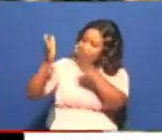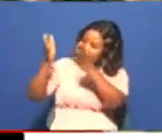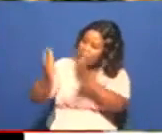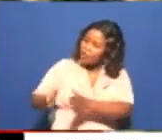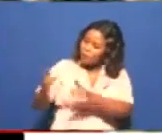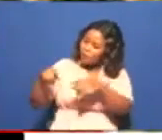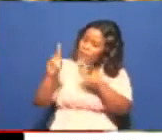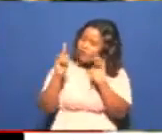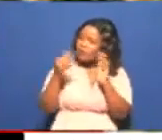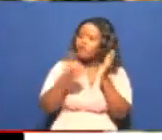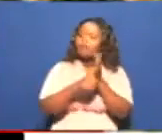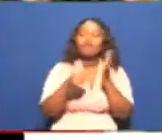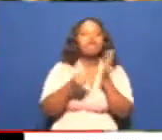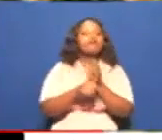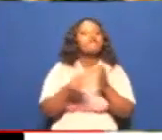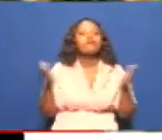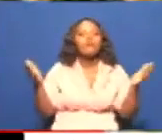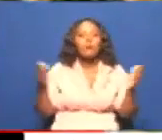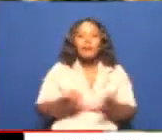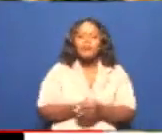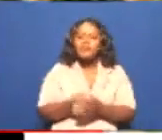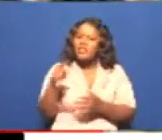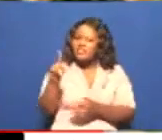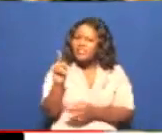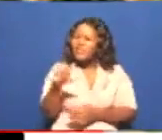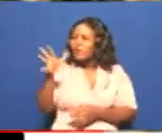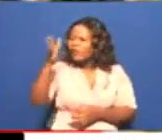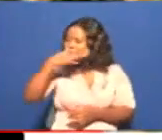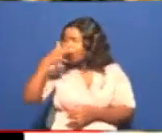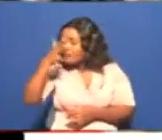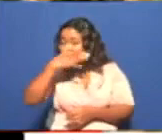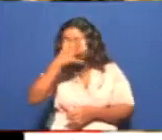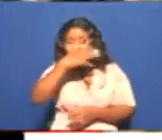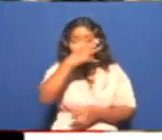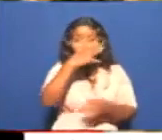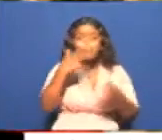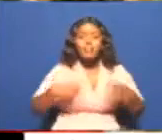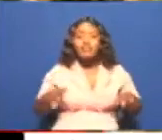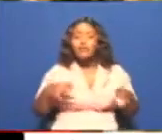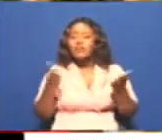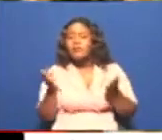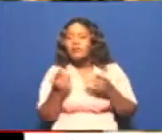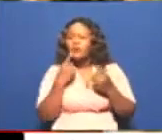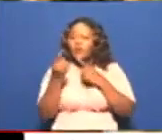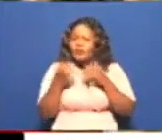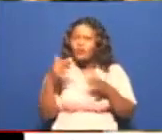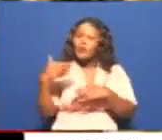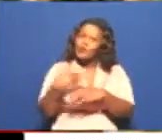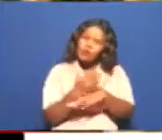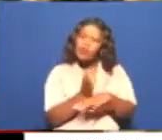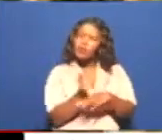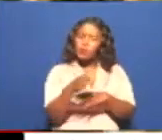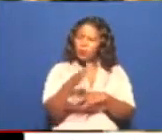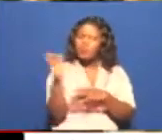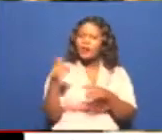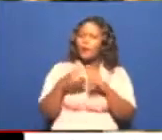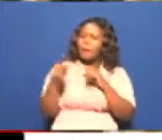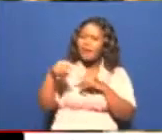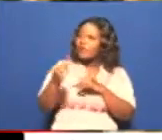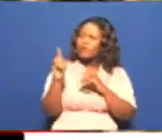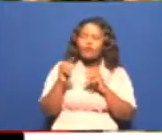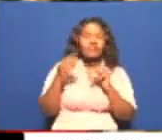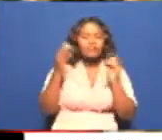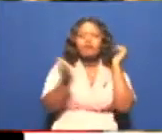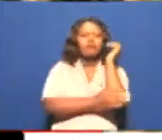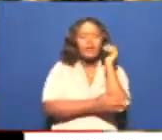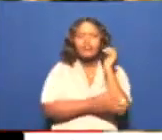chafu. Anadanganya watu na hiyo ulimu wake kusema anaongea maneno hivi, lakini behind hiyo ulimi ni dictator.